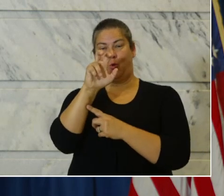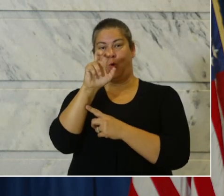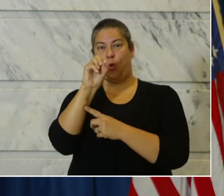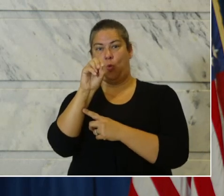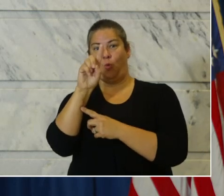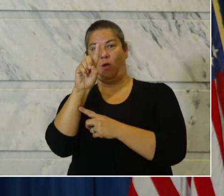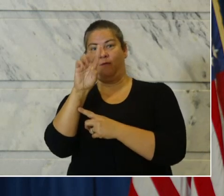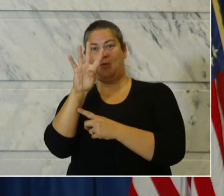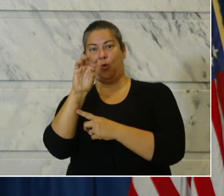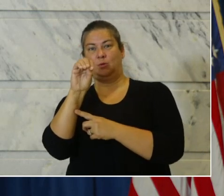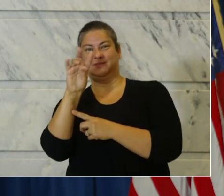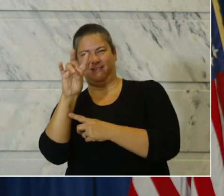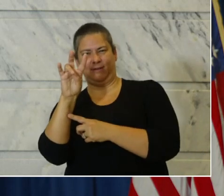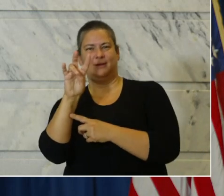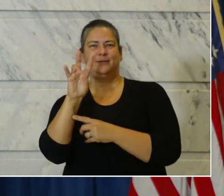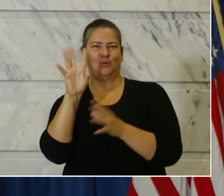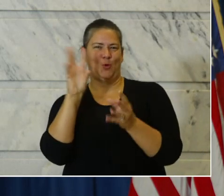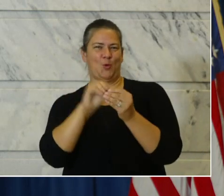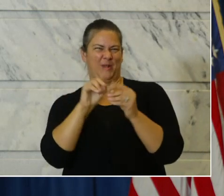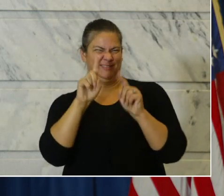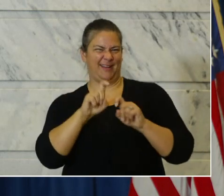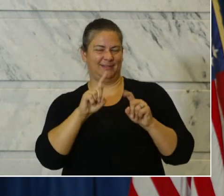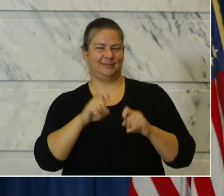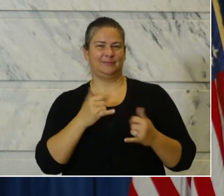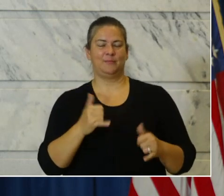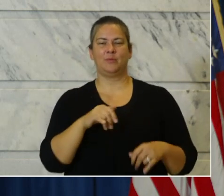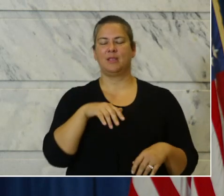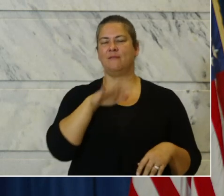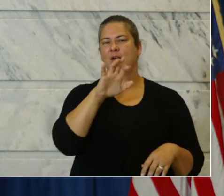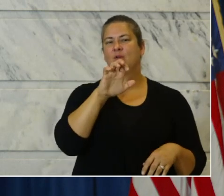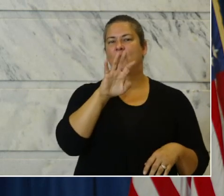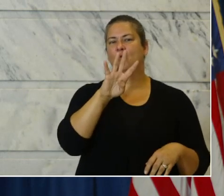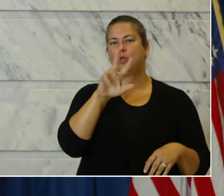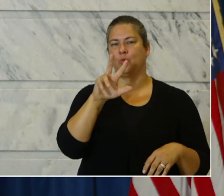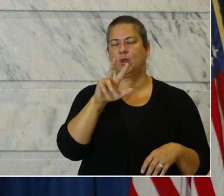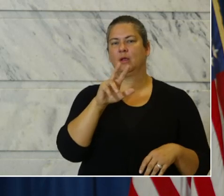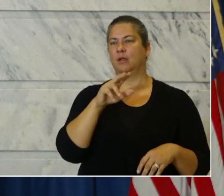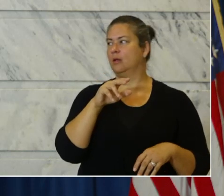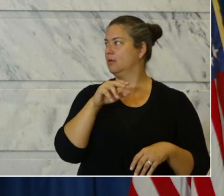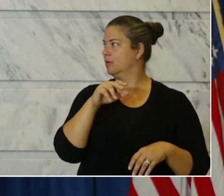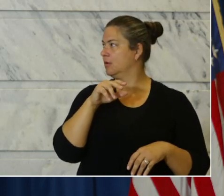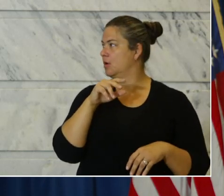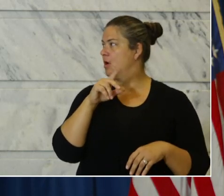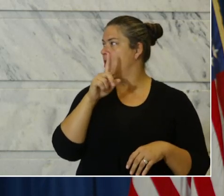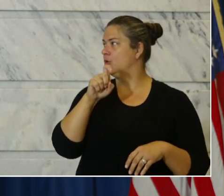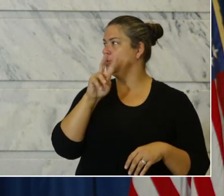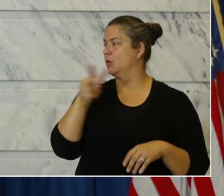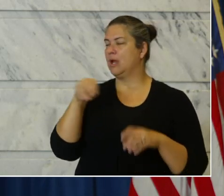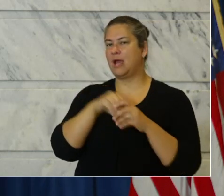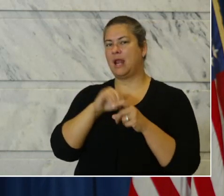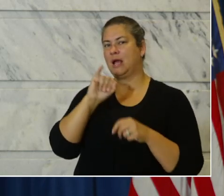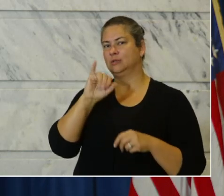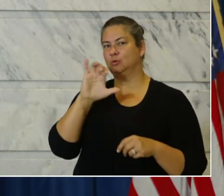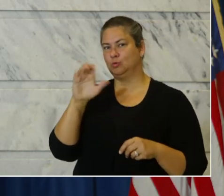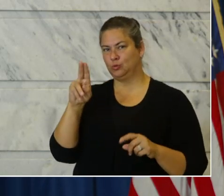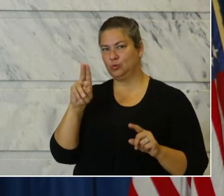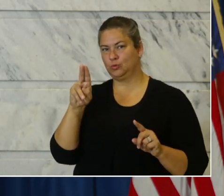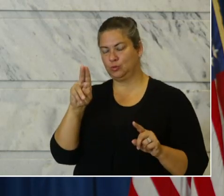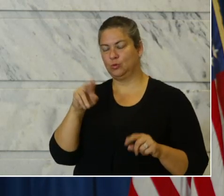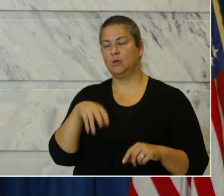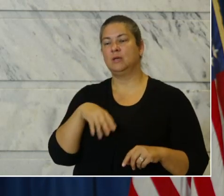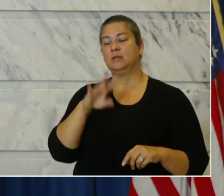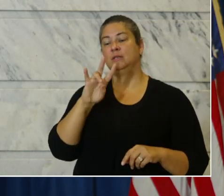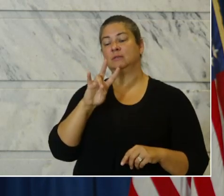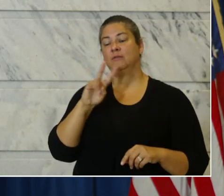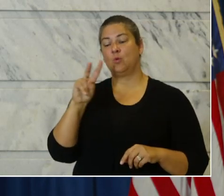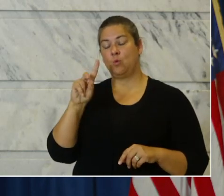1,301,407. Currently have 543 Kentuckians hospitalized, 122 in the ICU,